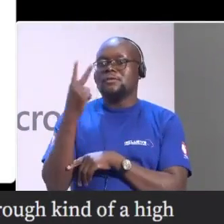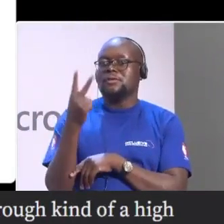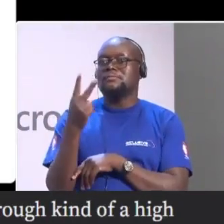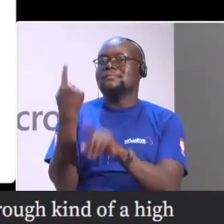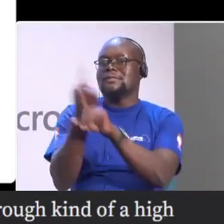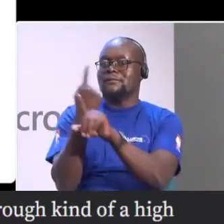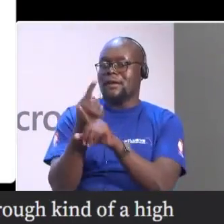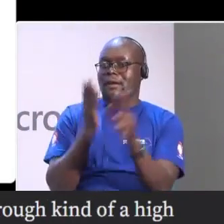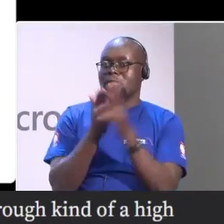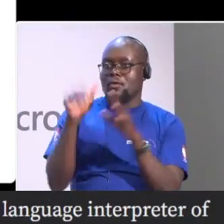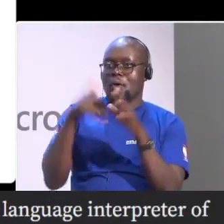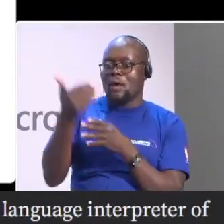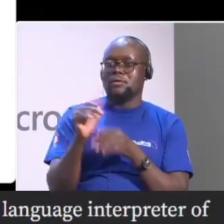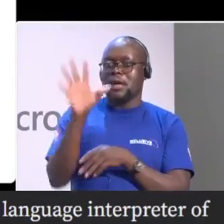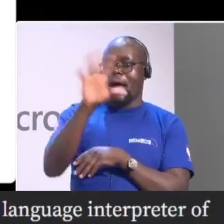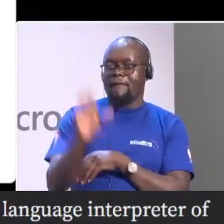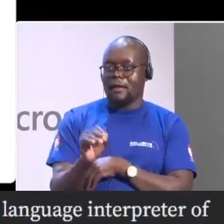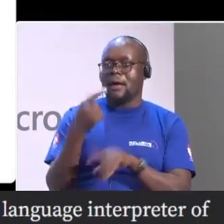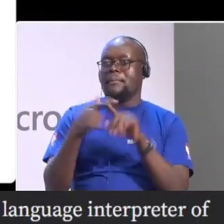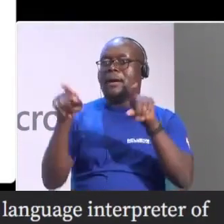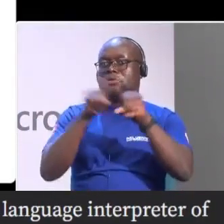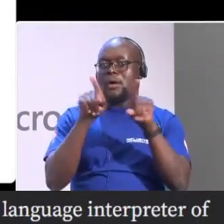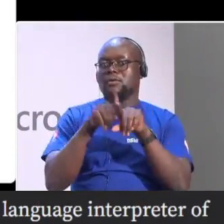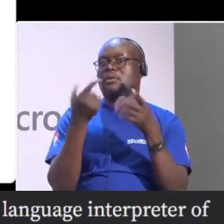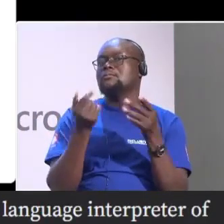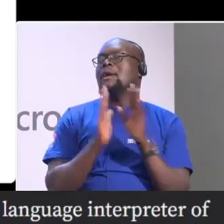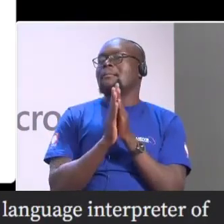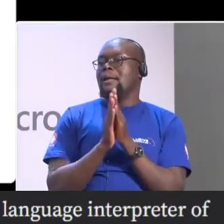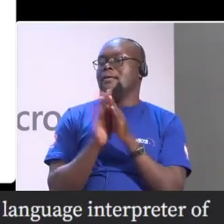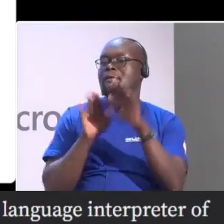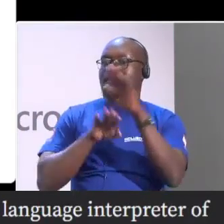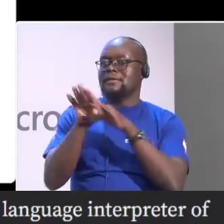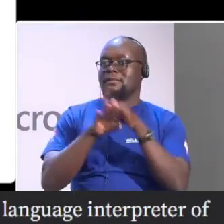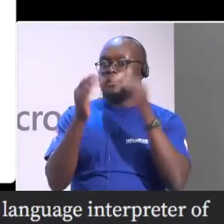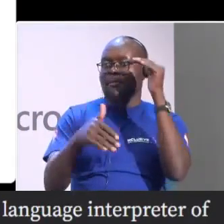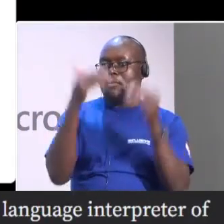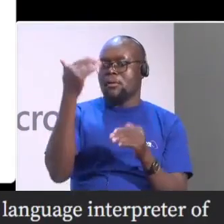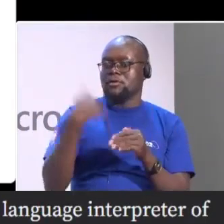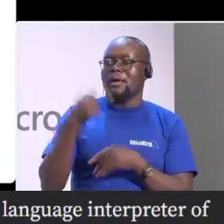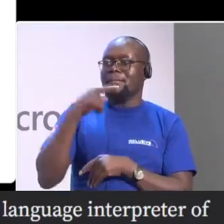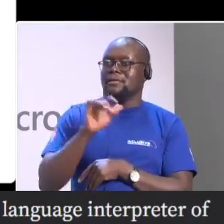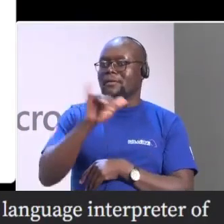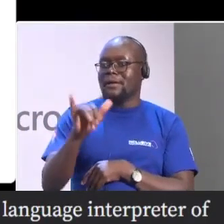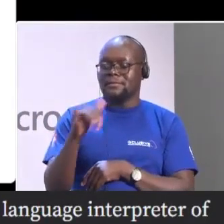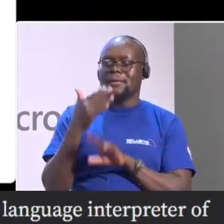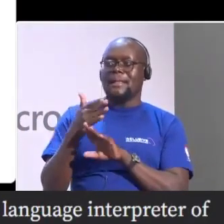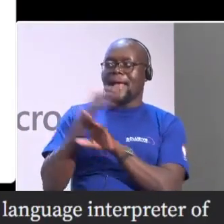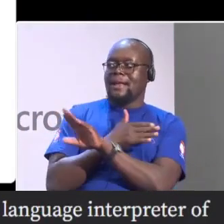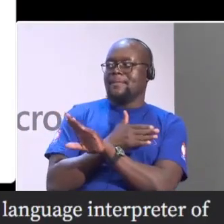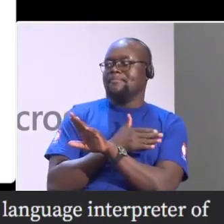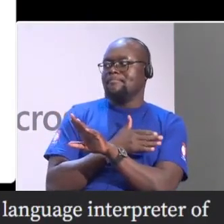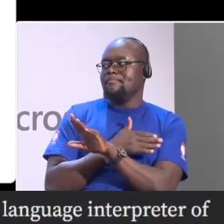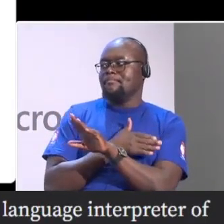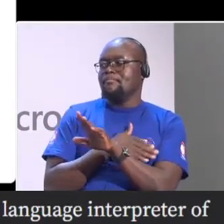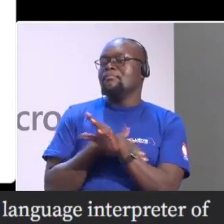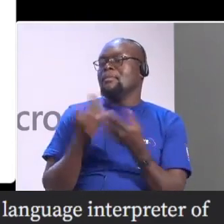tentacles throughout Africa where we are spreading the accessibility profession. And I mentioned in the